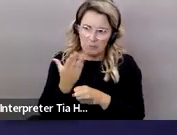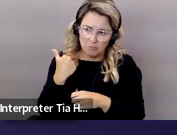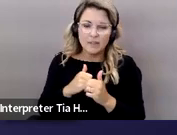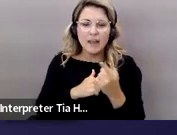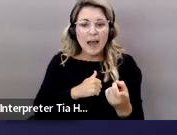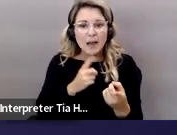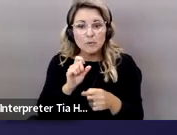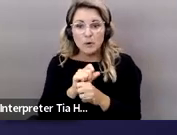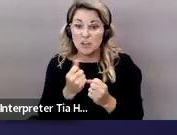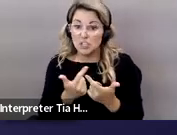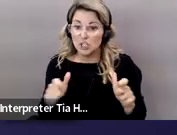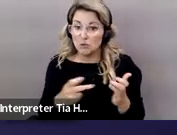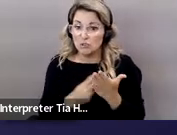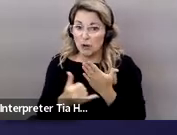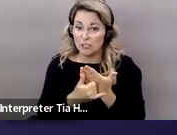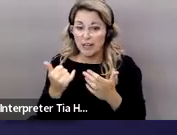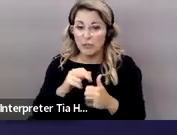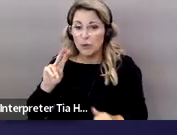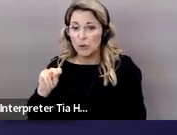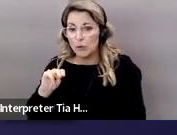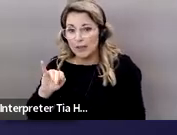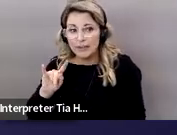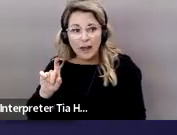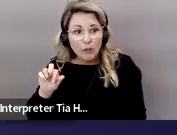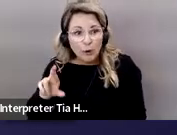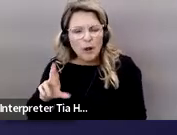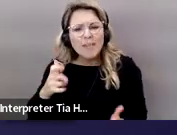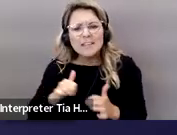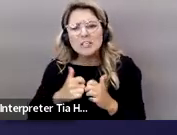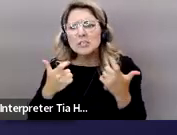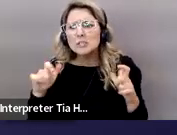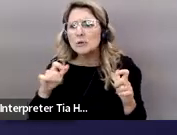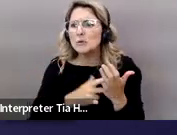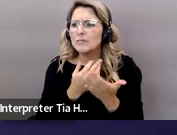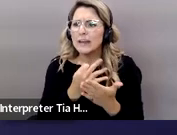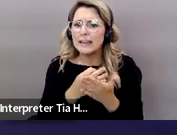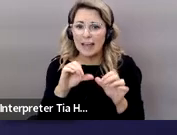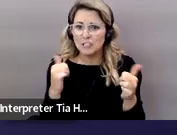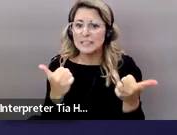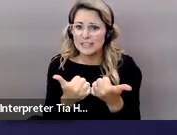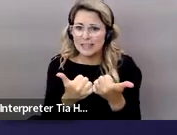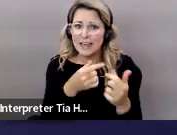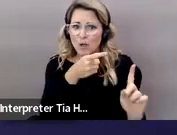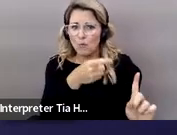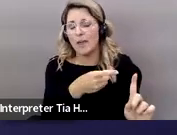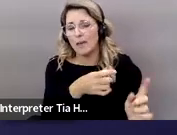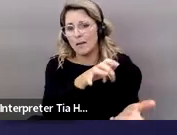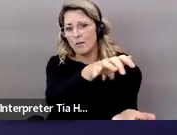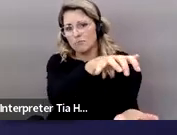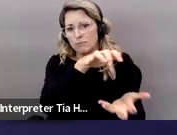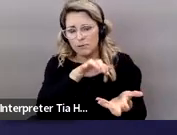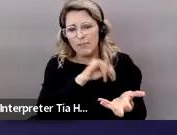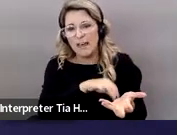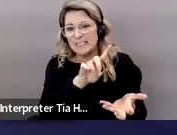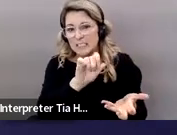large project through NIDLR. So NIDLR is a big funding agency that we typically work with in the disability world.